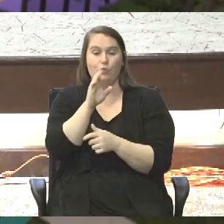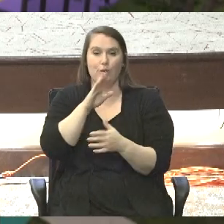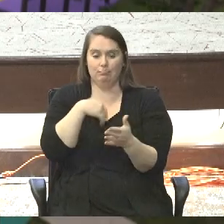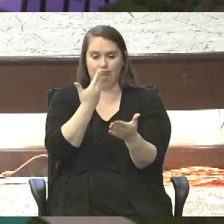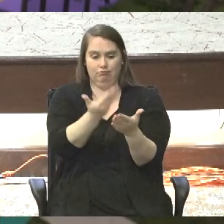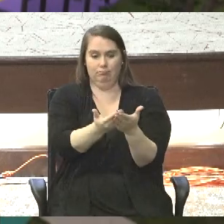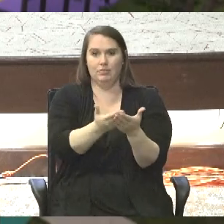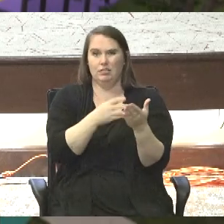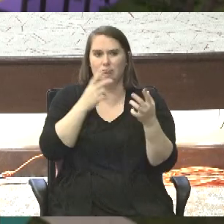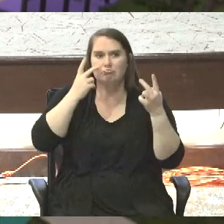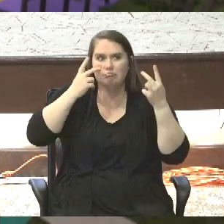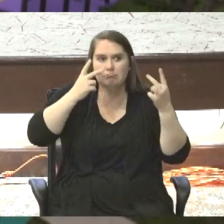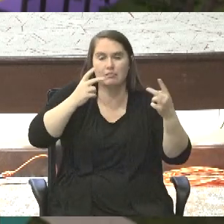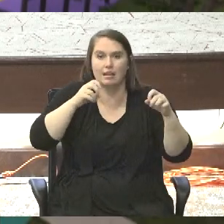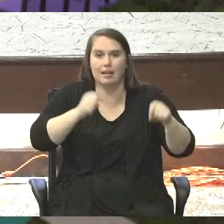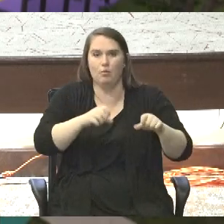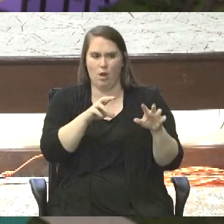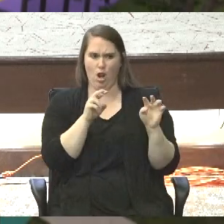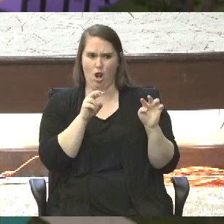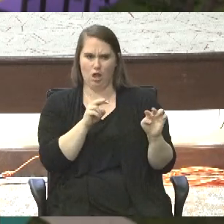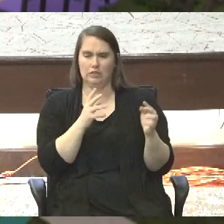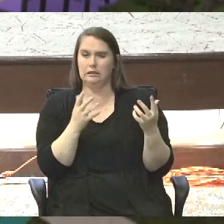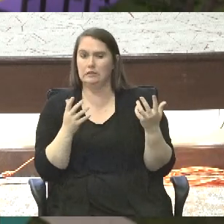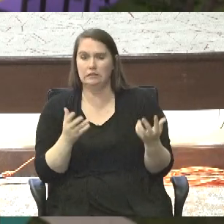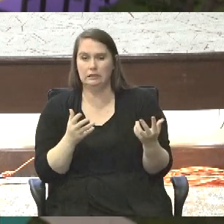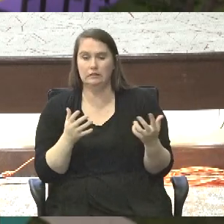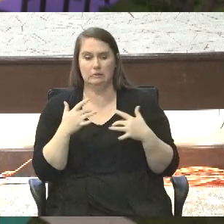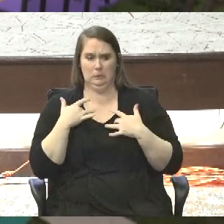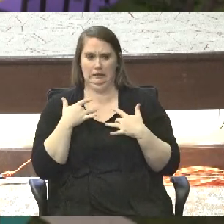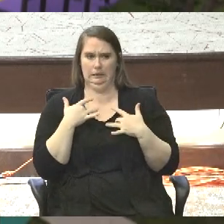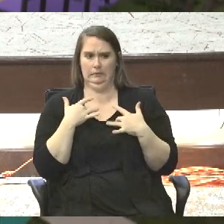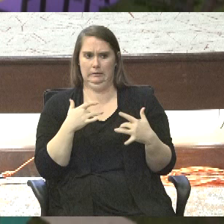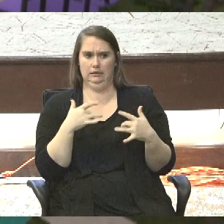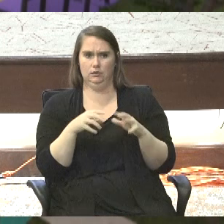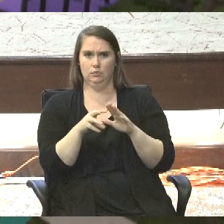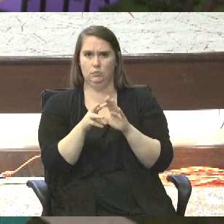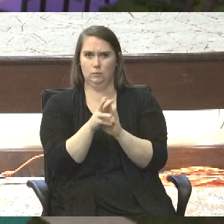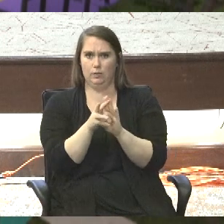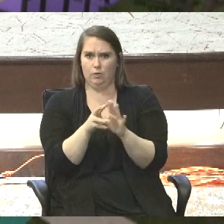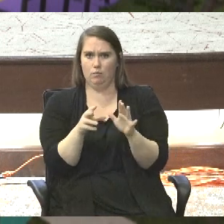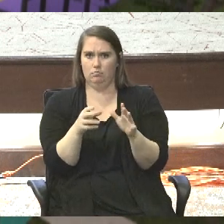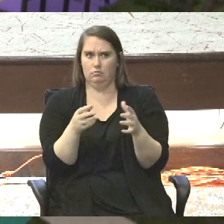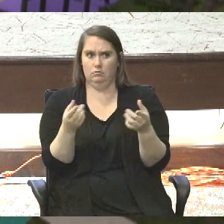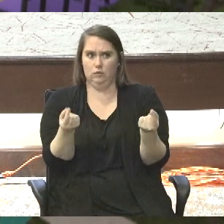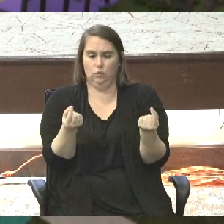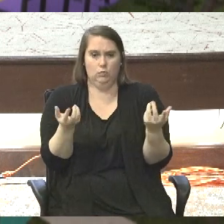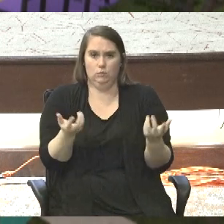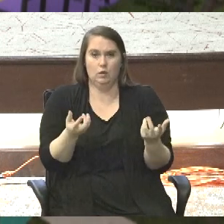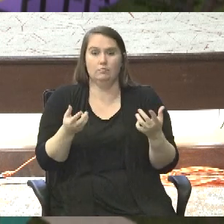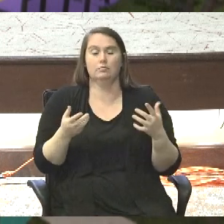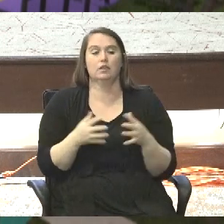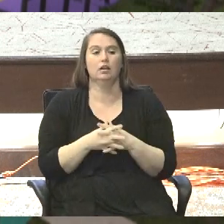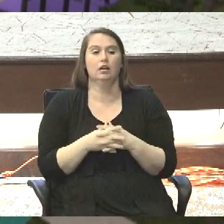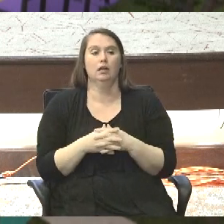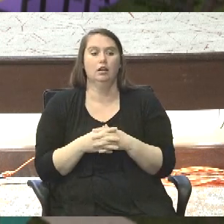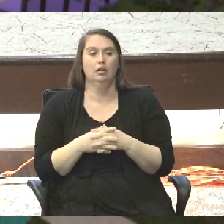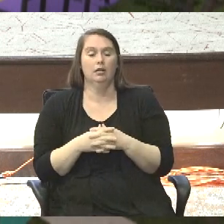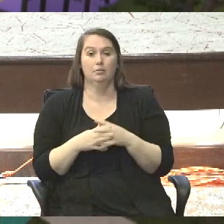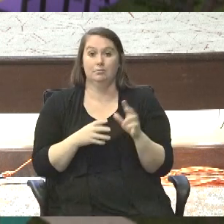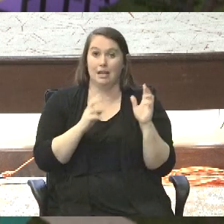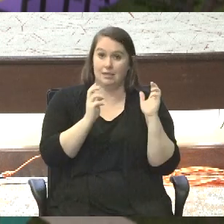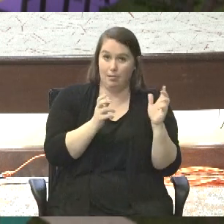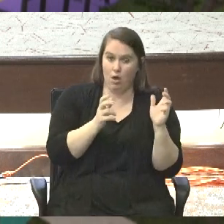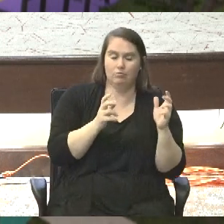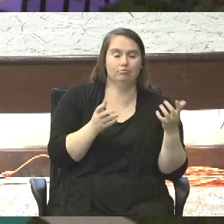this is really looking at, okay, well, what are we seeing trending in our current sports courts and making sure that we have an upgrade.